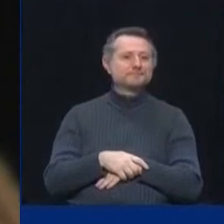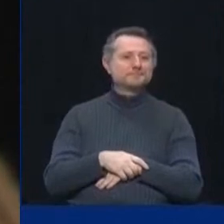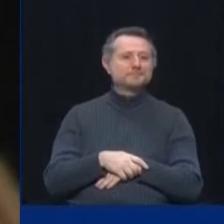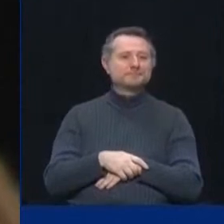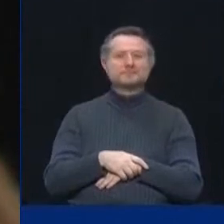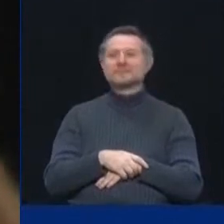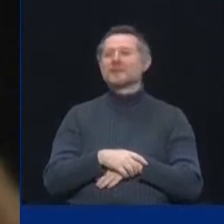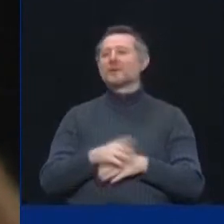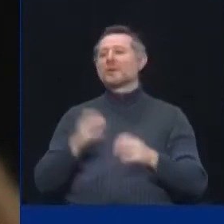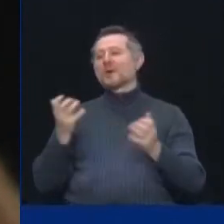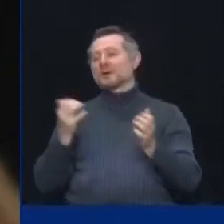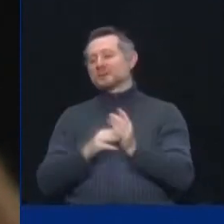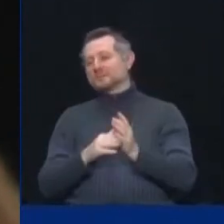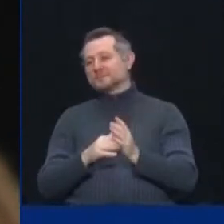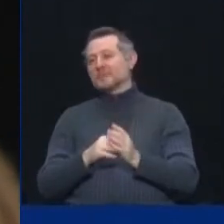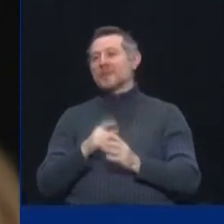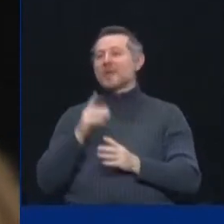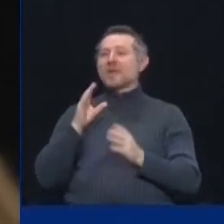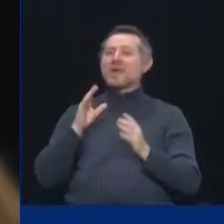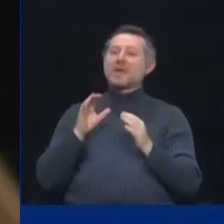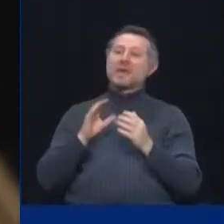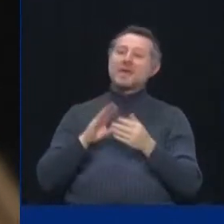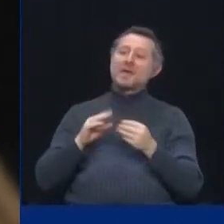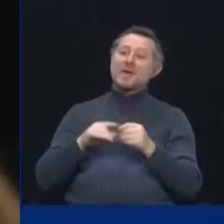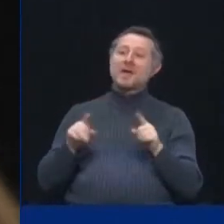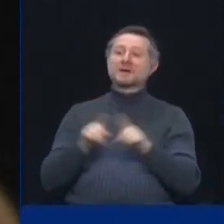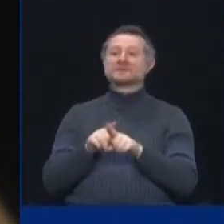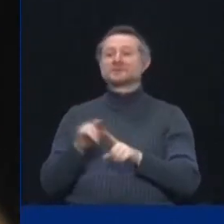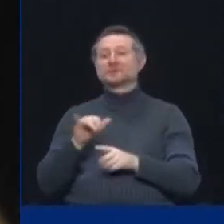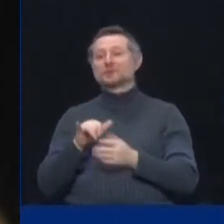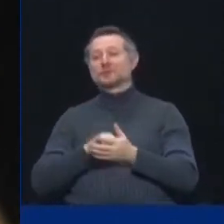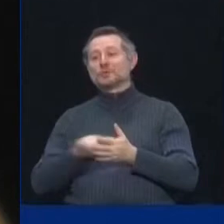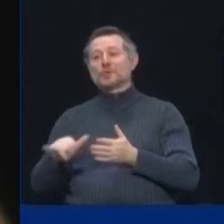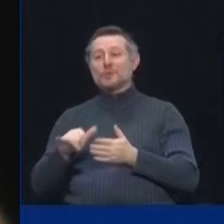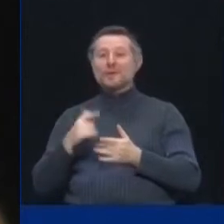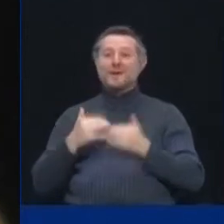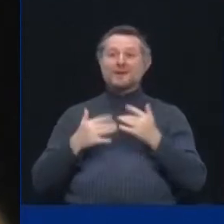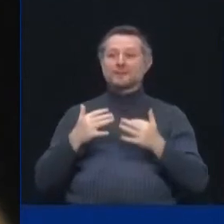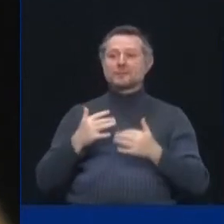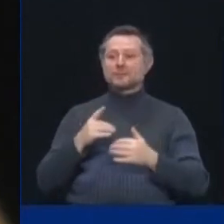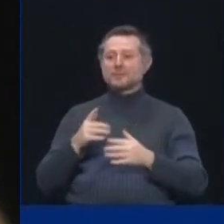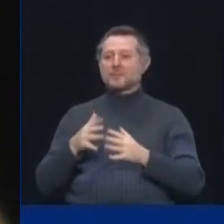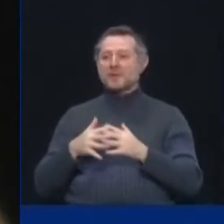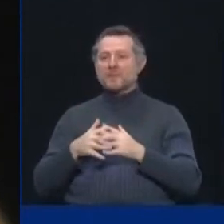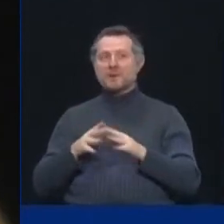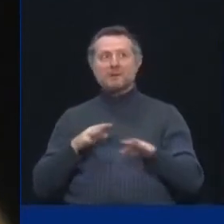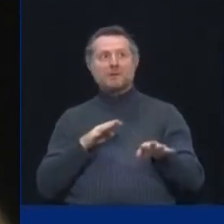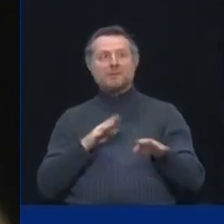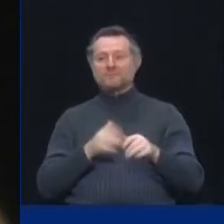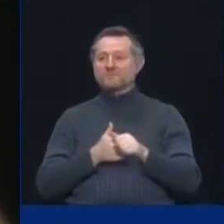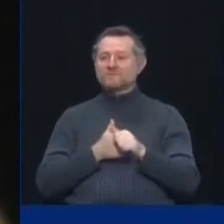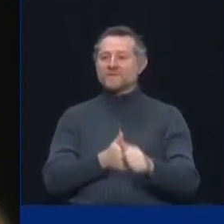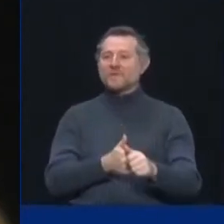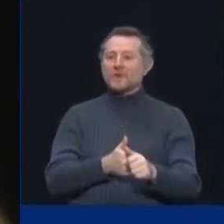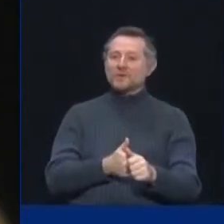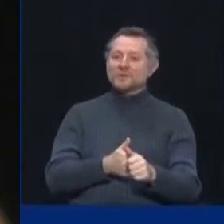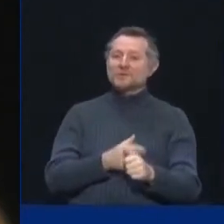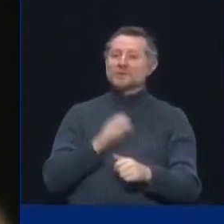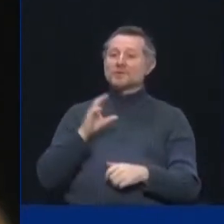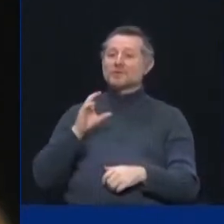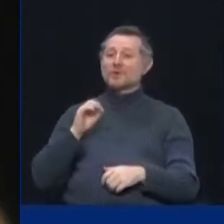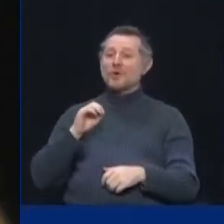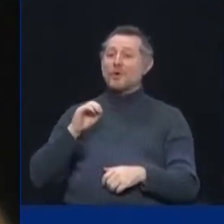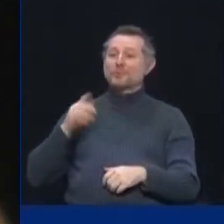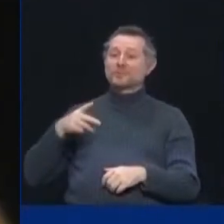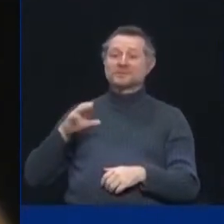So again, they say as New York goes, so goes the nation. I'd venture to say as Co-op City goes, so goes the Bronx. And